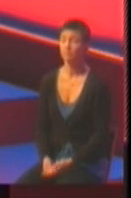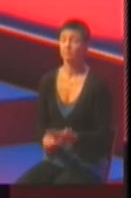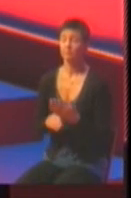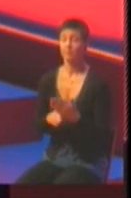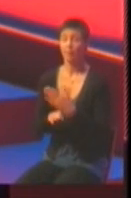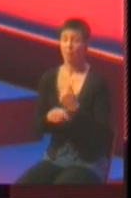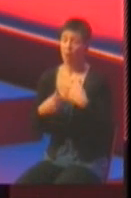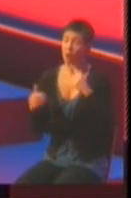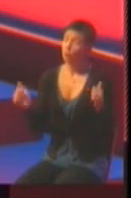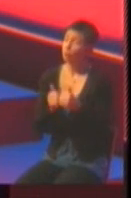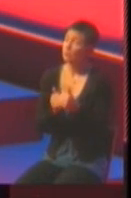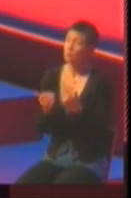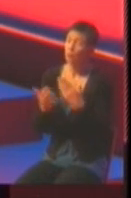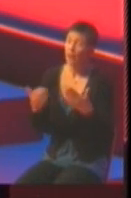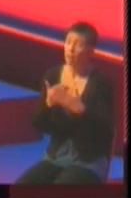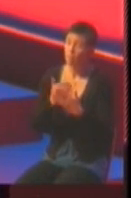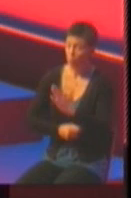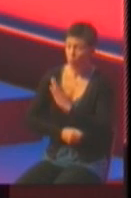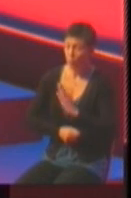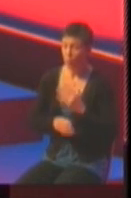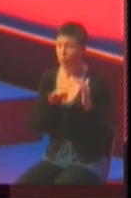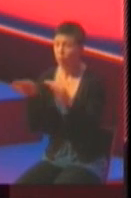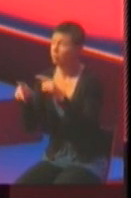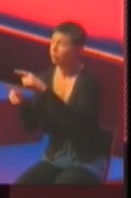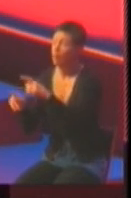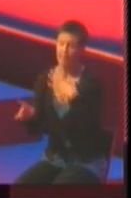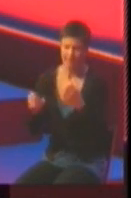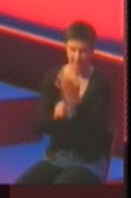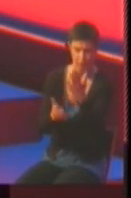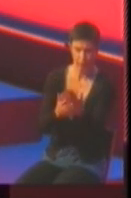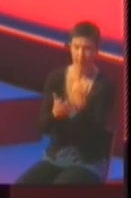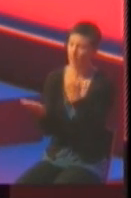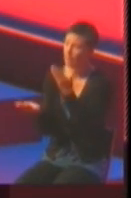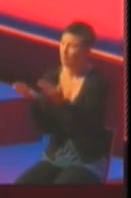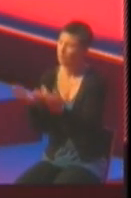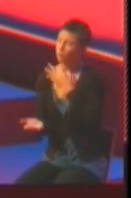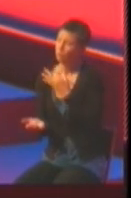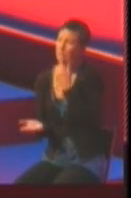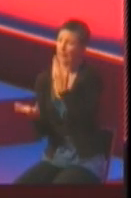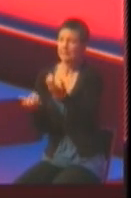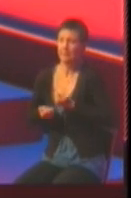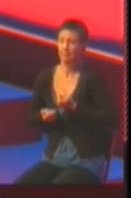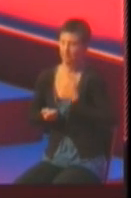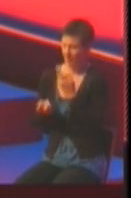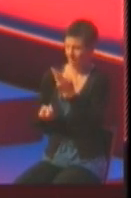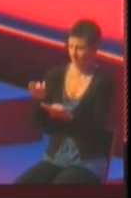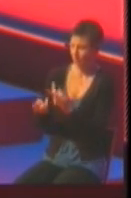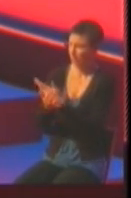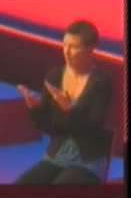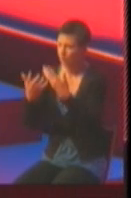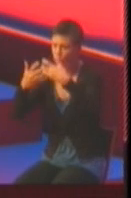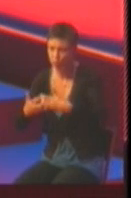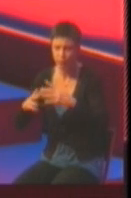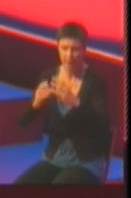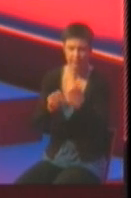Before I agree to any increase in troop numbers, I must be sure that the balance of risk is acceptable by evaluating the capacity